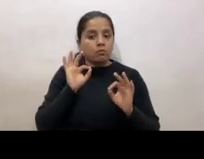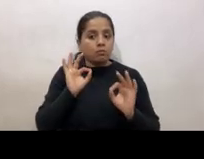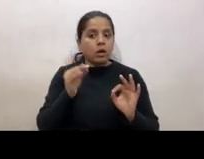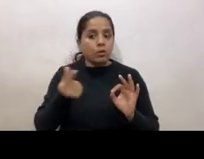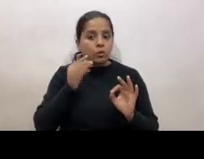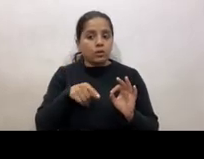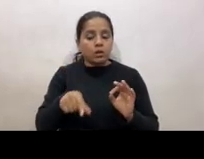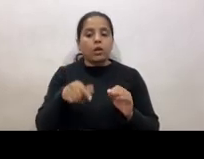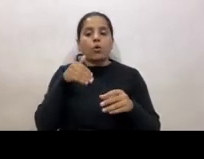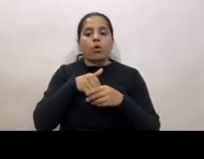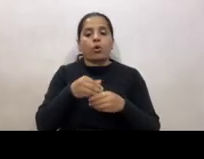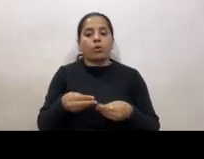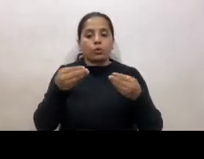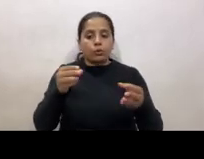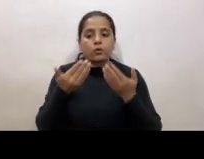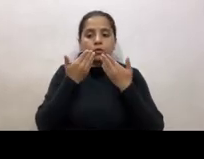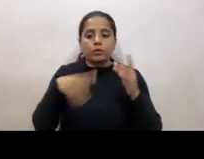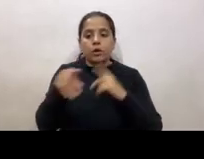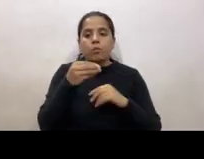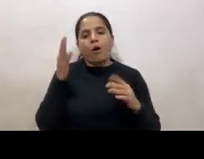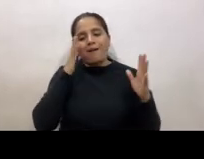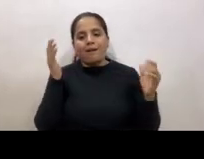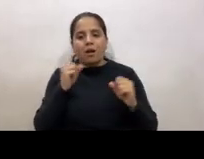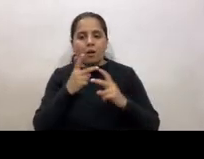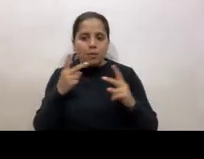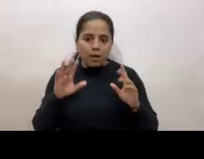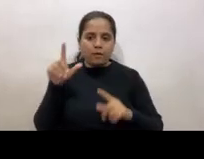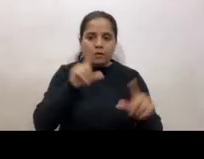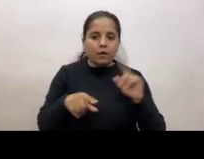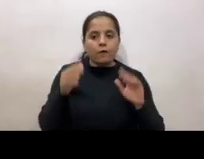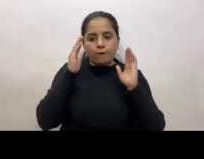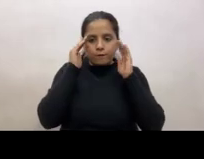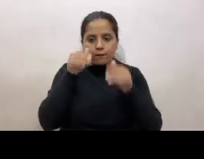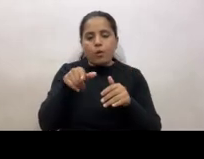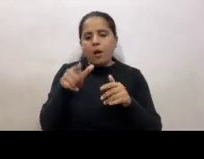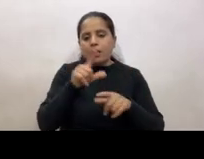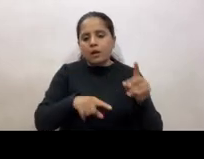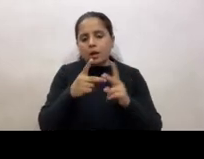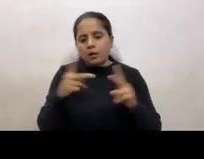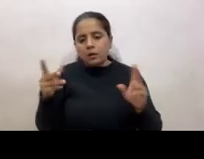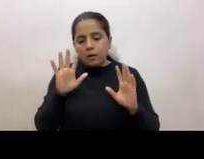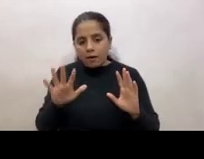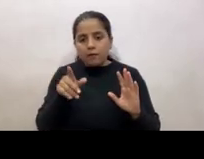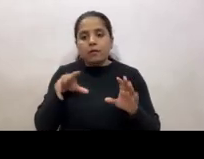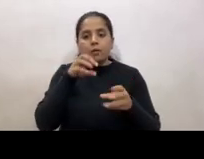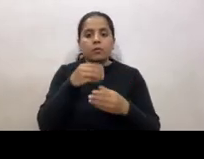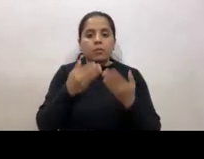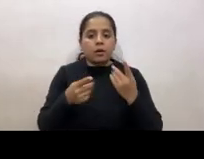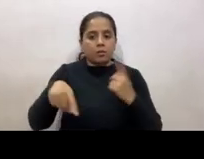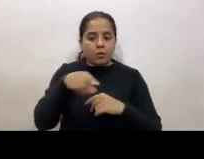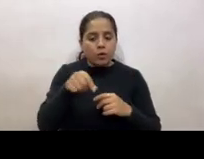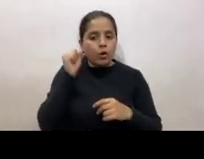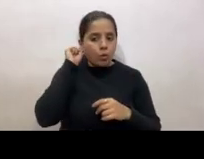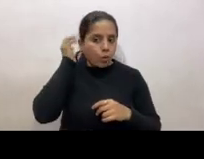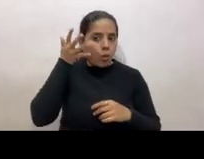is delivered in a language where student is more comfortable and language is focused on in language type of exercises, that reduces the cognitive